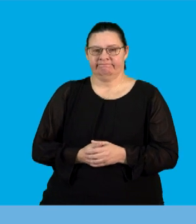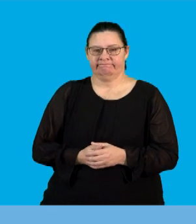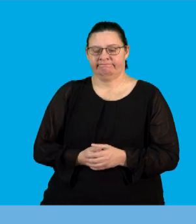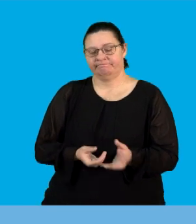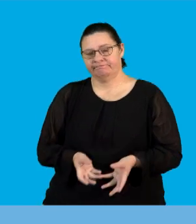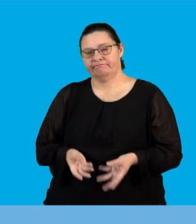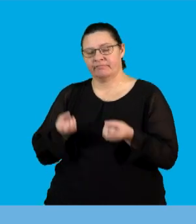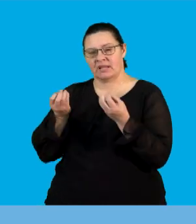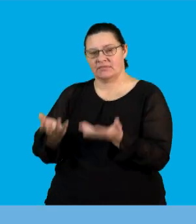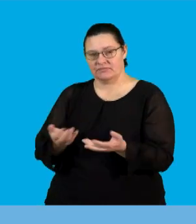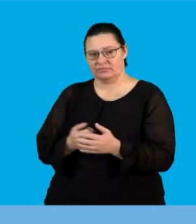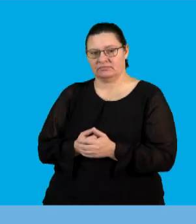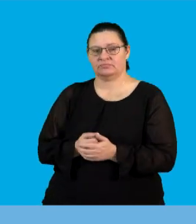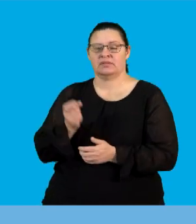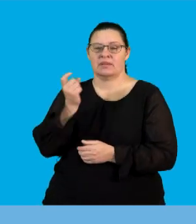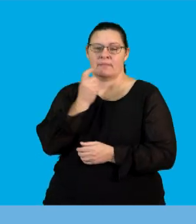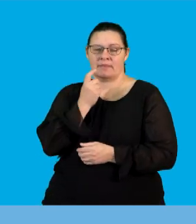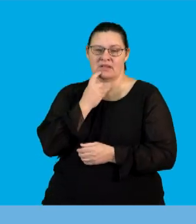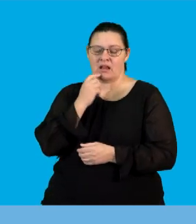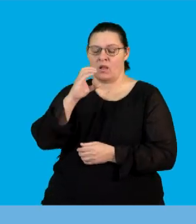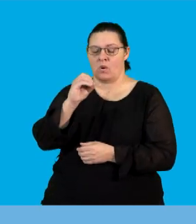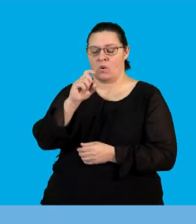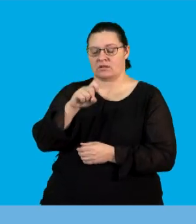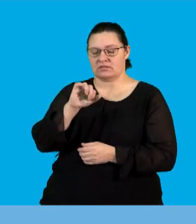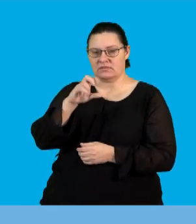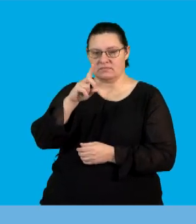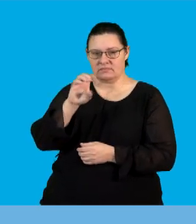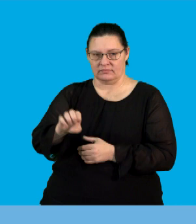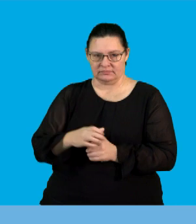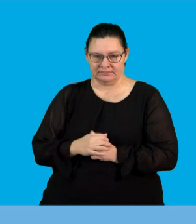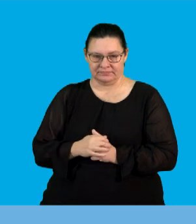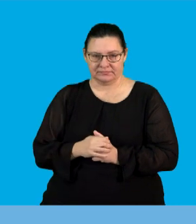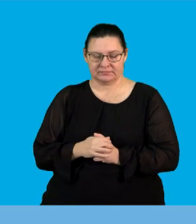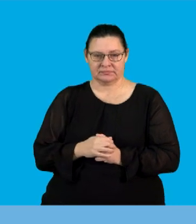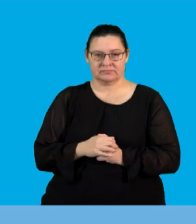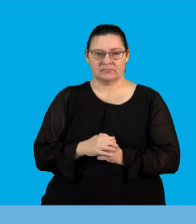so that we can produce our metal oxide.